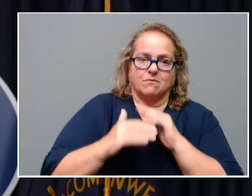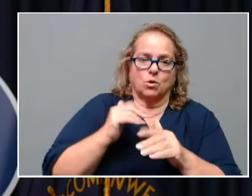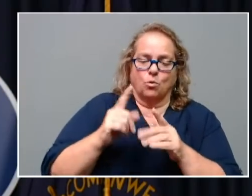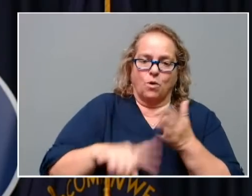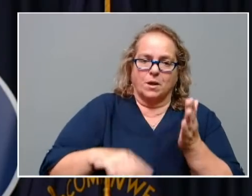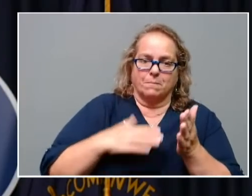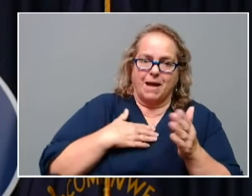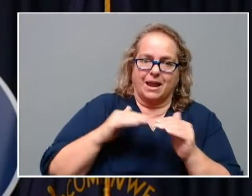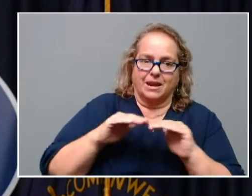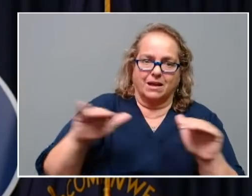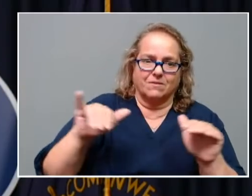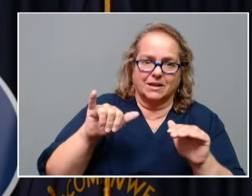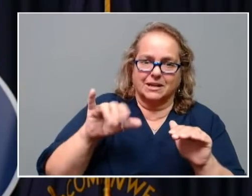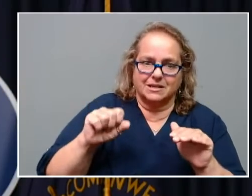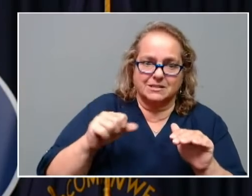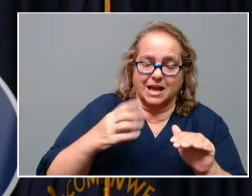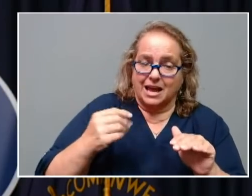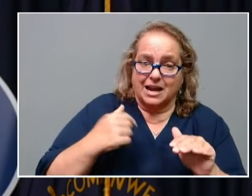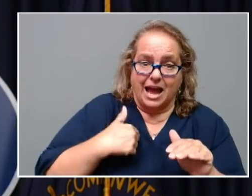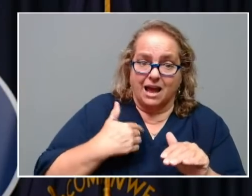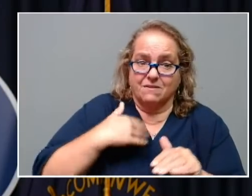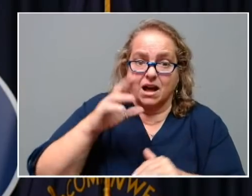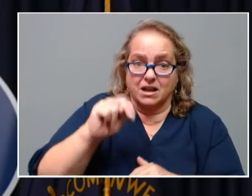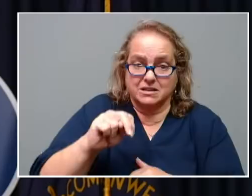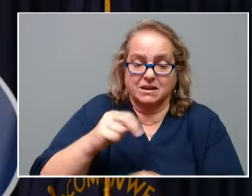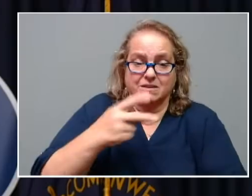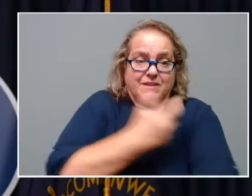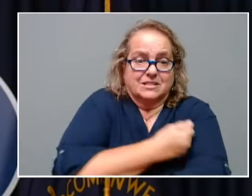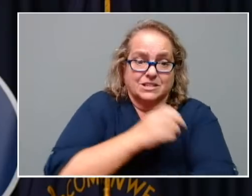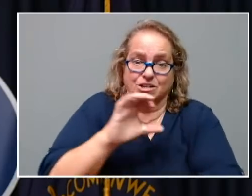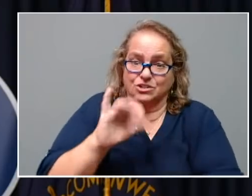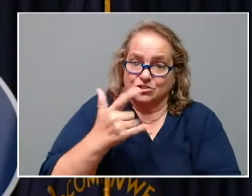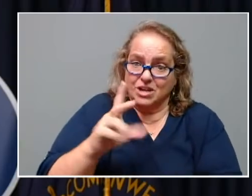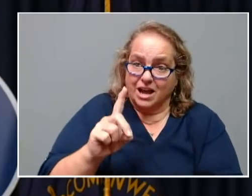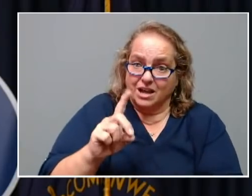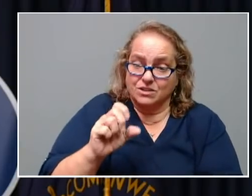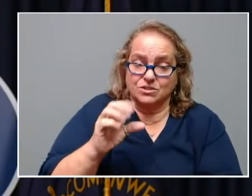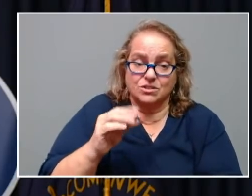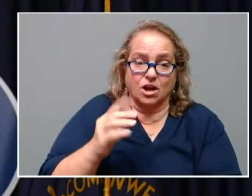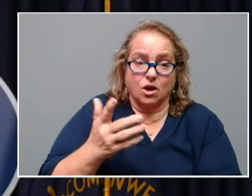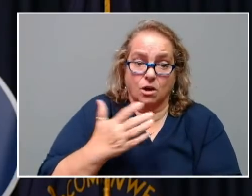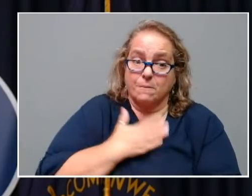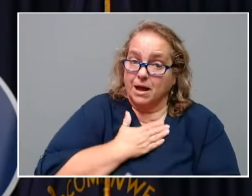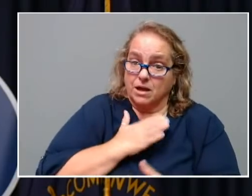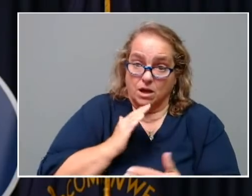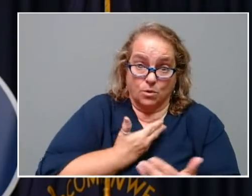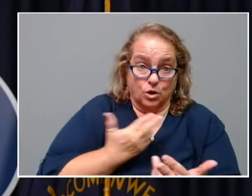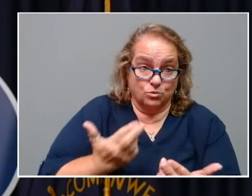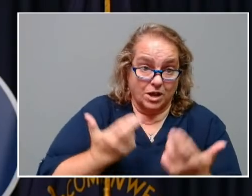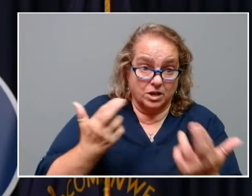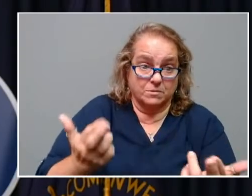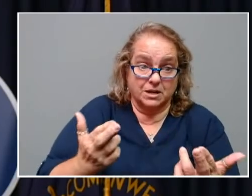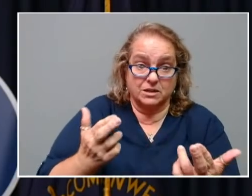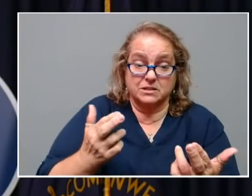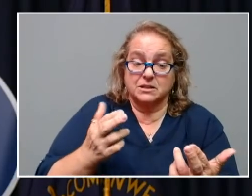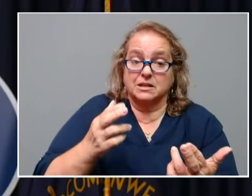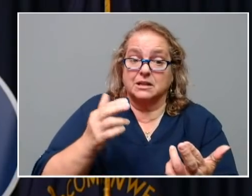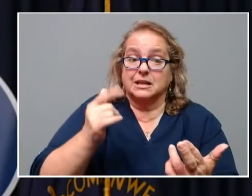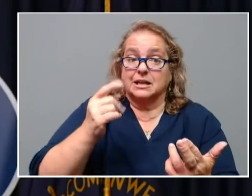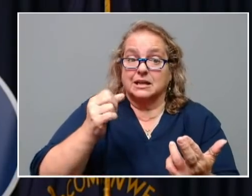and having an unvaccinated child. But certainly our recommendation, and it's up, is in large outdoor